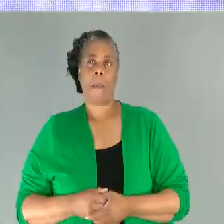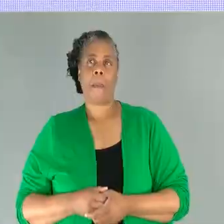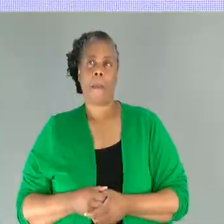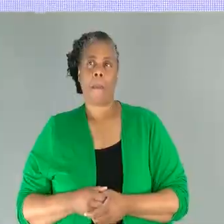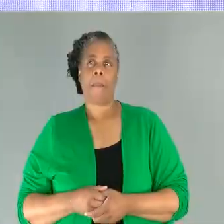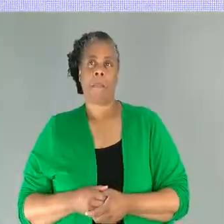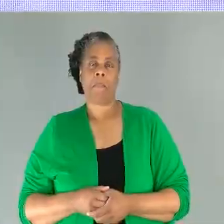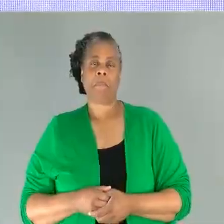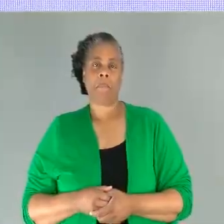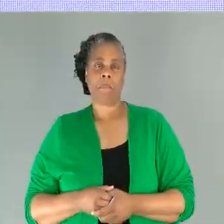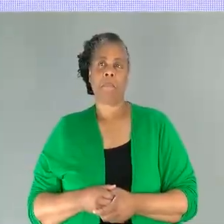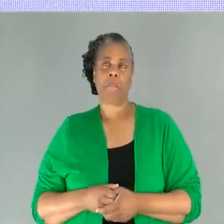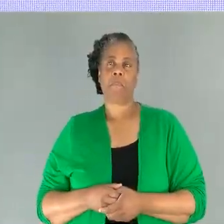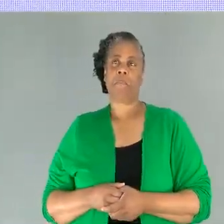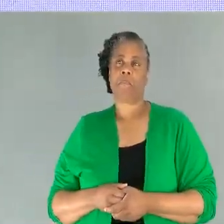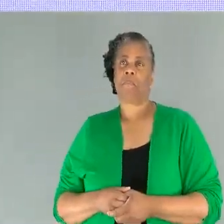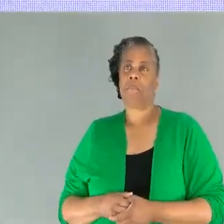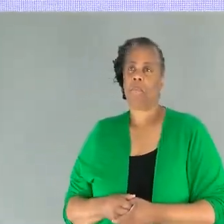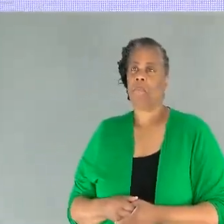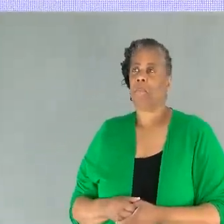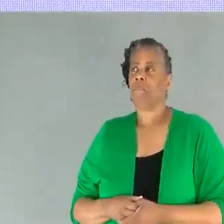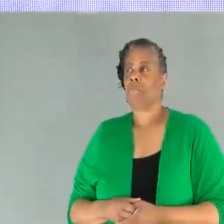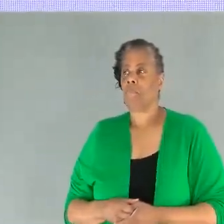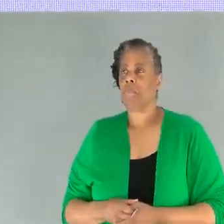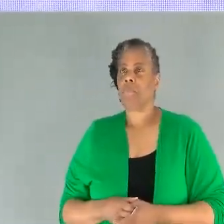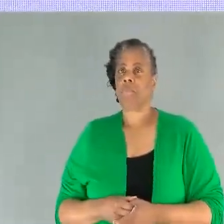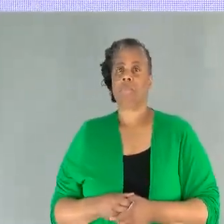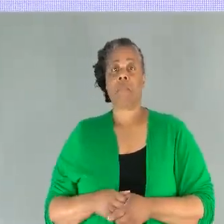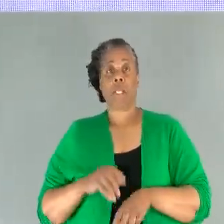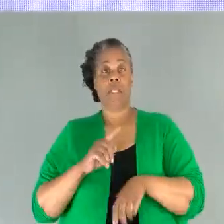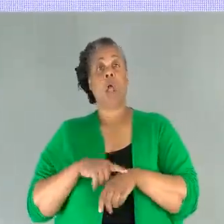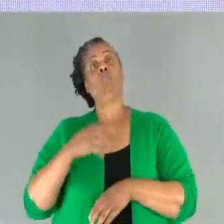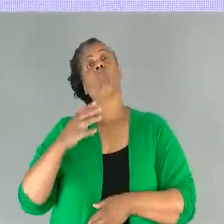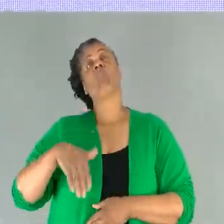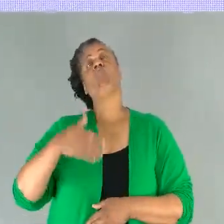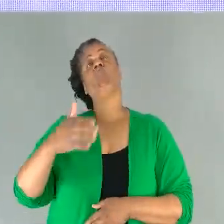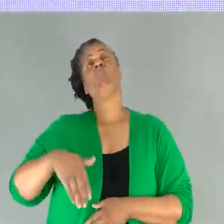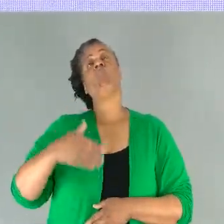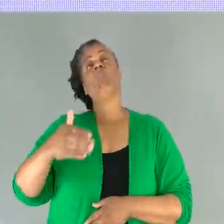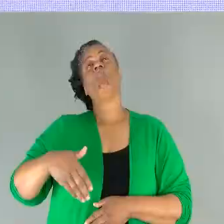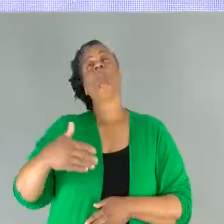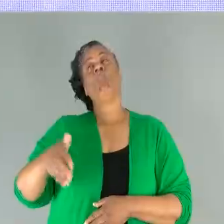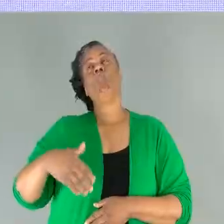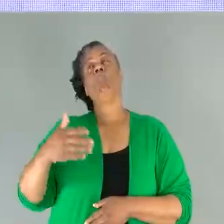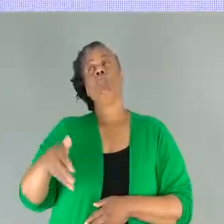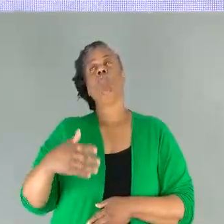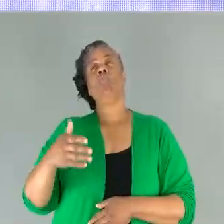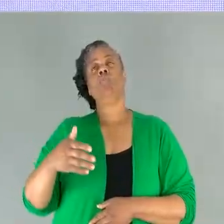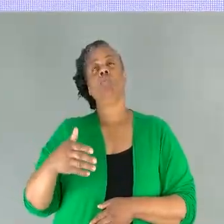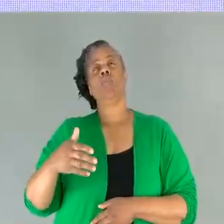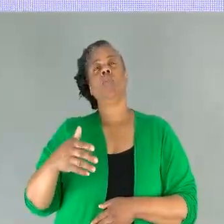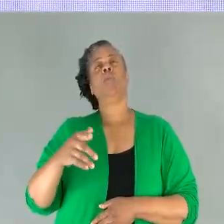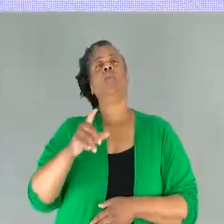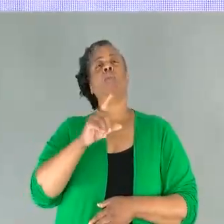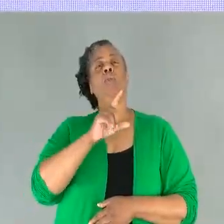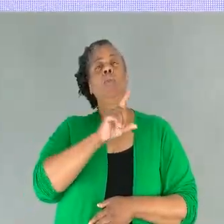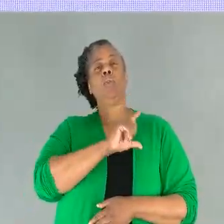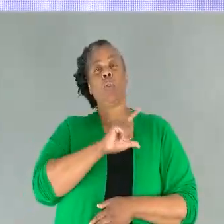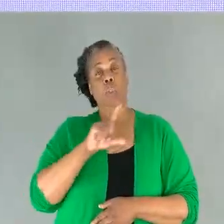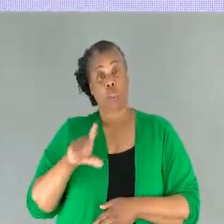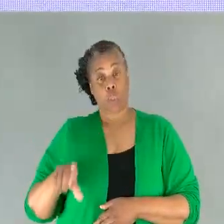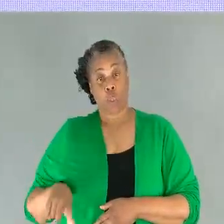So the text says, over the course of time, the Lord remembered